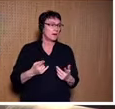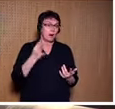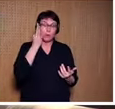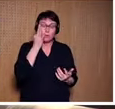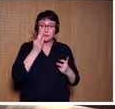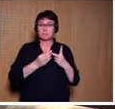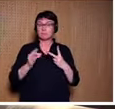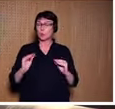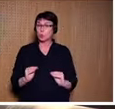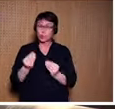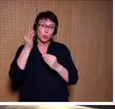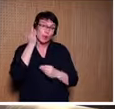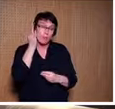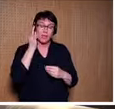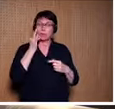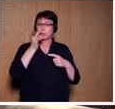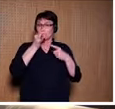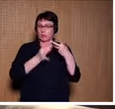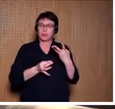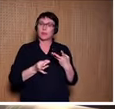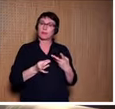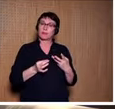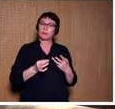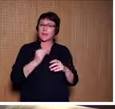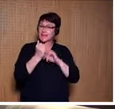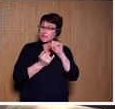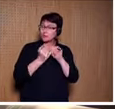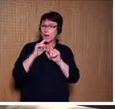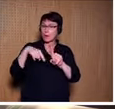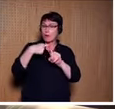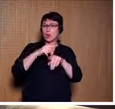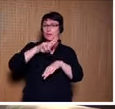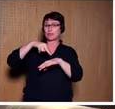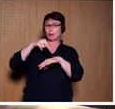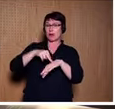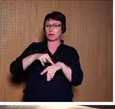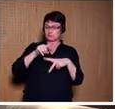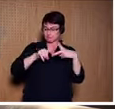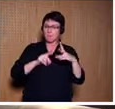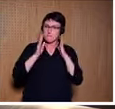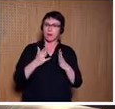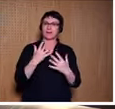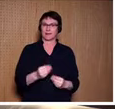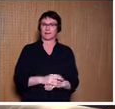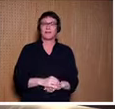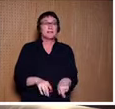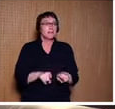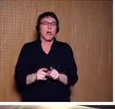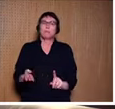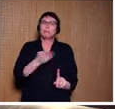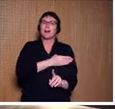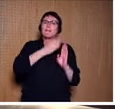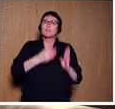diversity, at the national as well as the international level. And why is that? I think Neil Datta, when he was